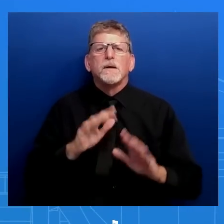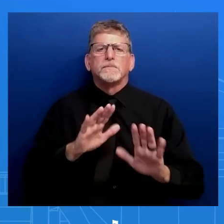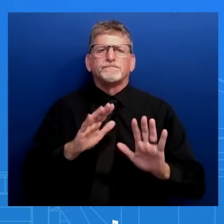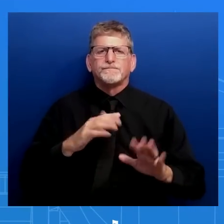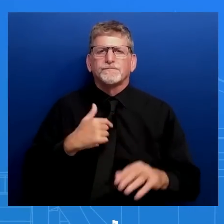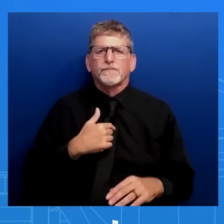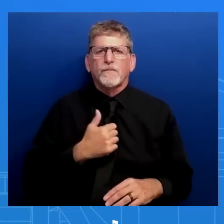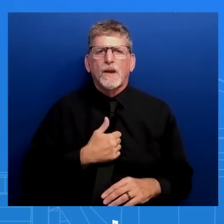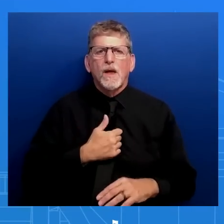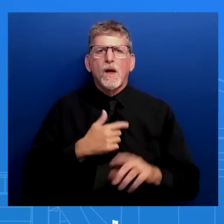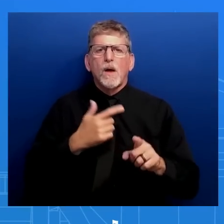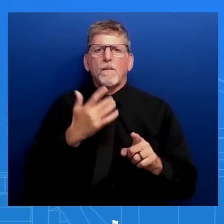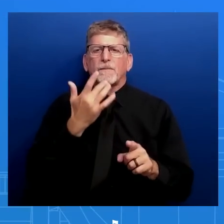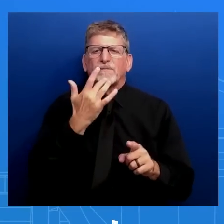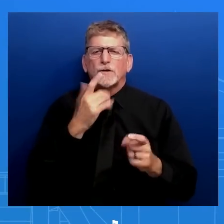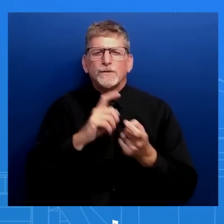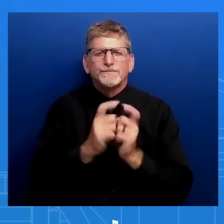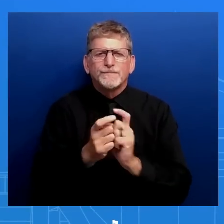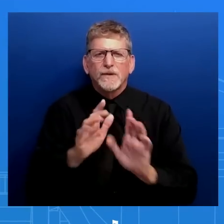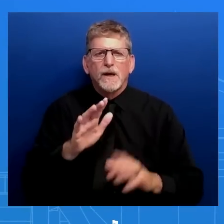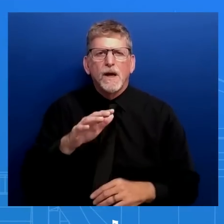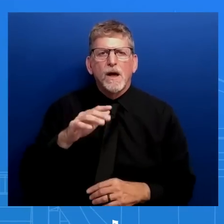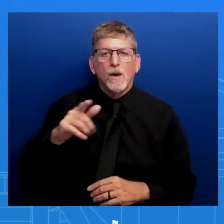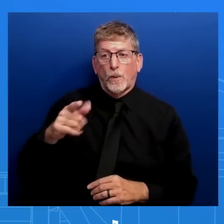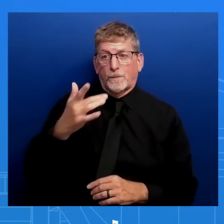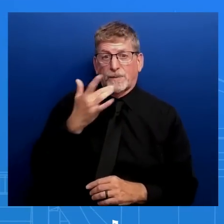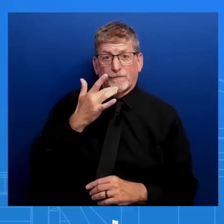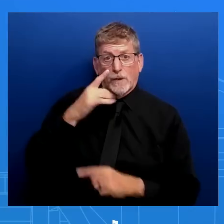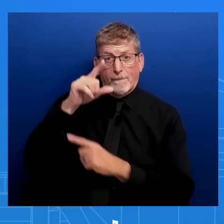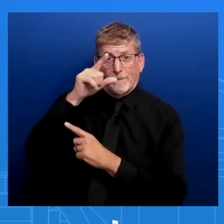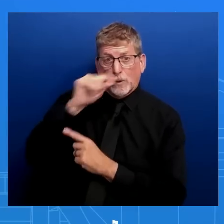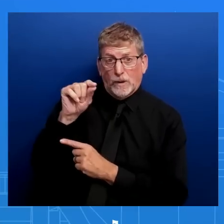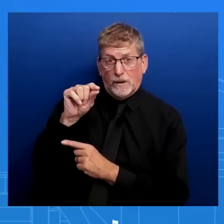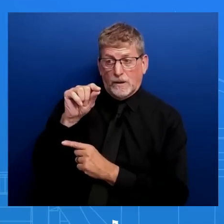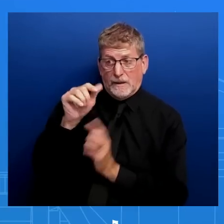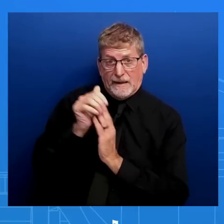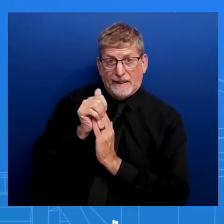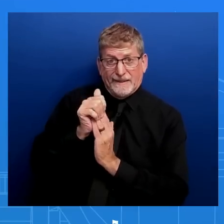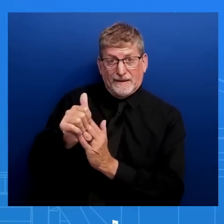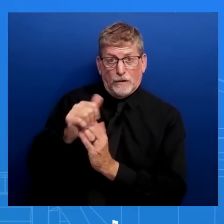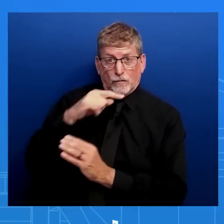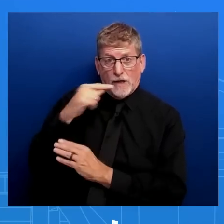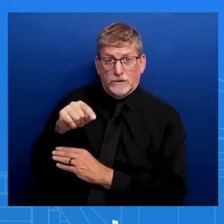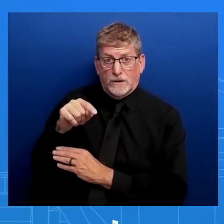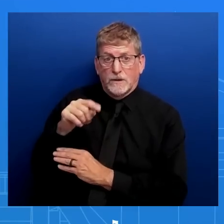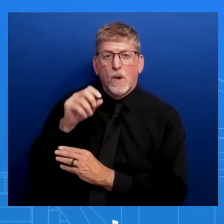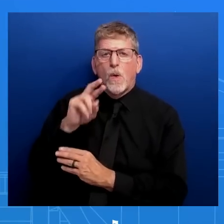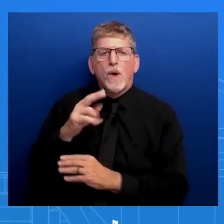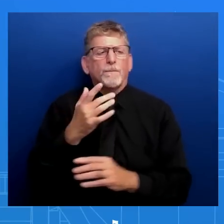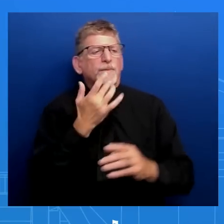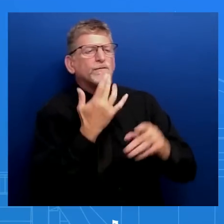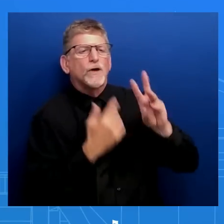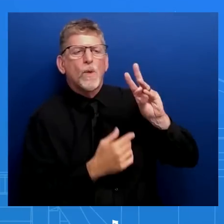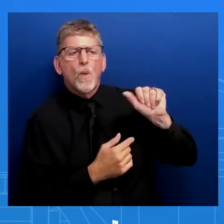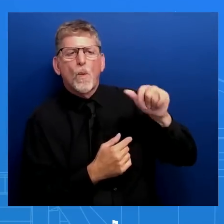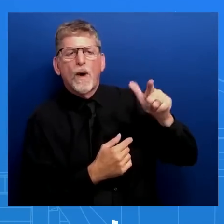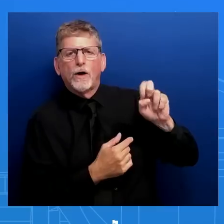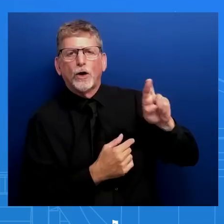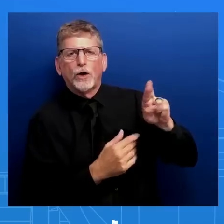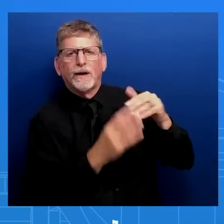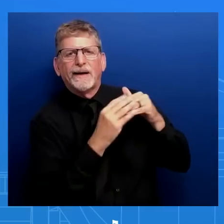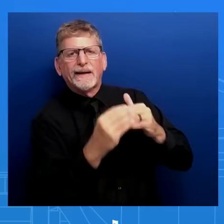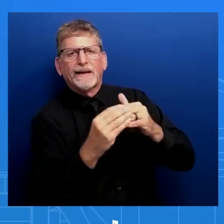have Vladimir Putin leading Russia or an entity like the Wagner Group or someone named from the Wagner